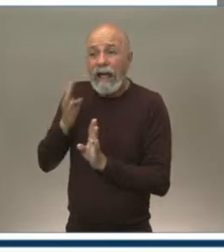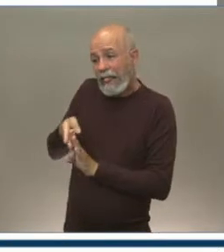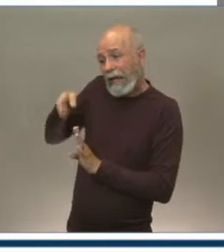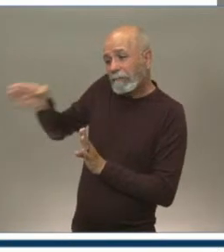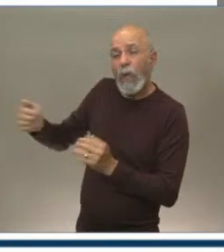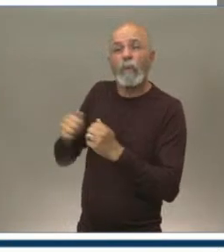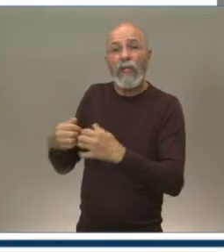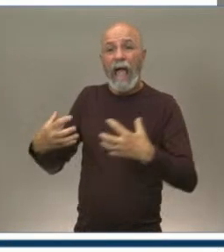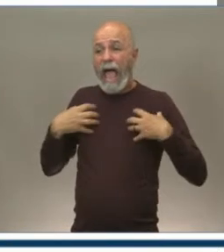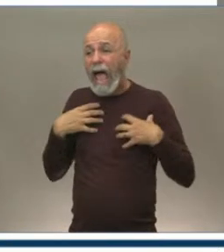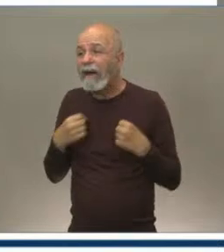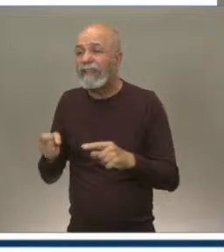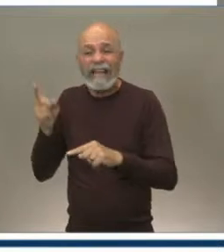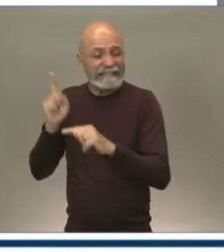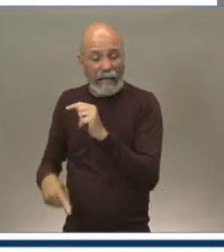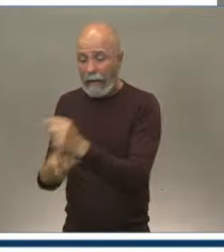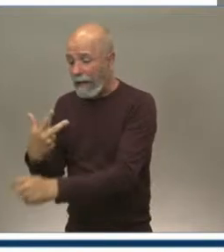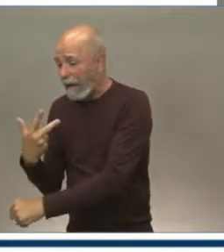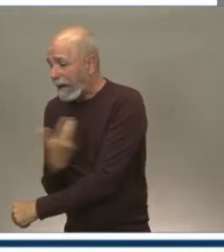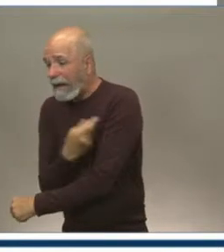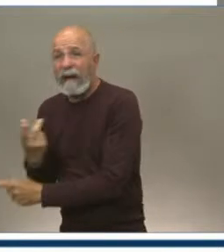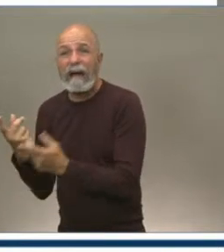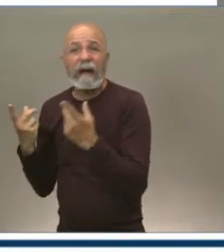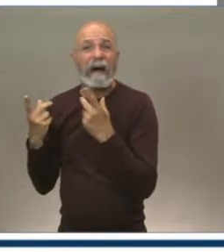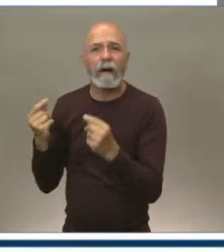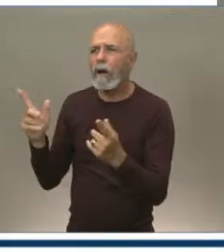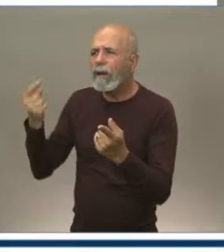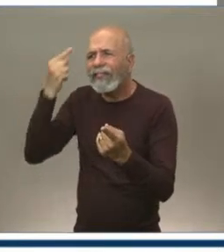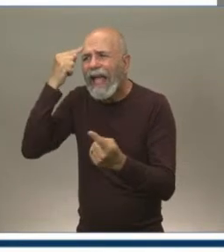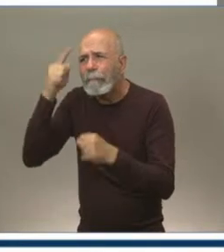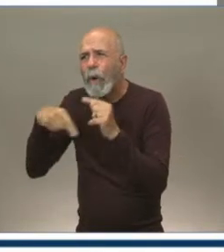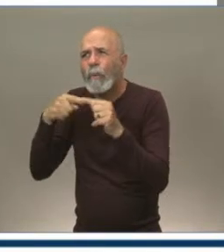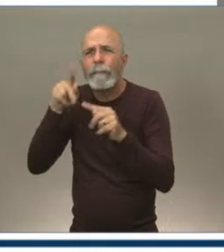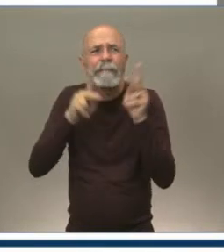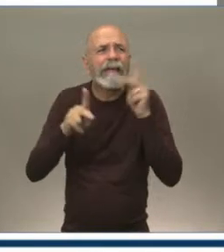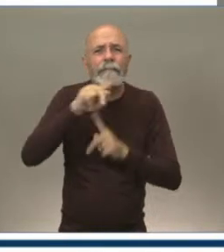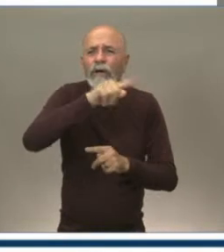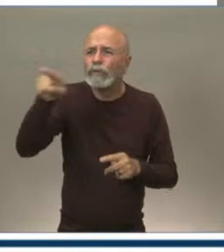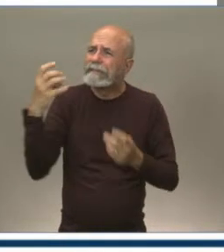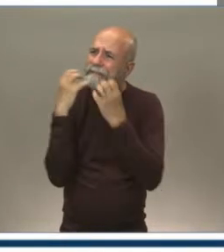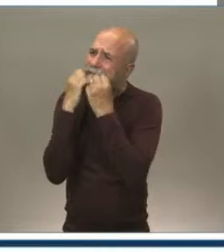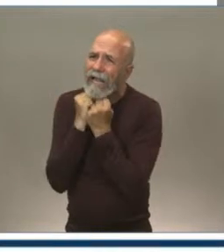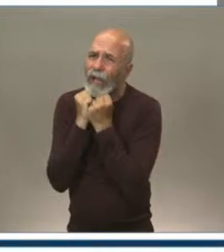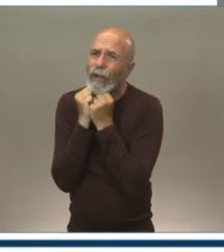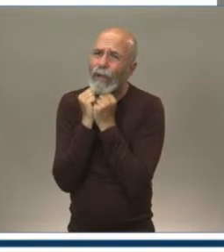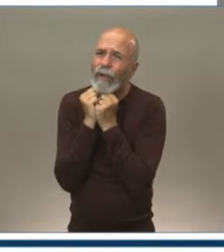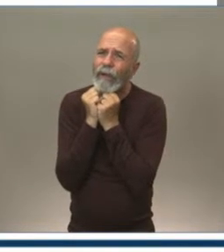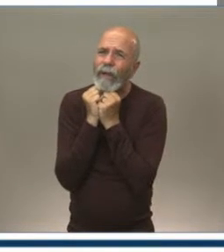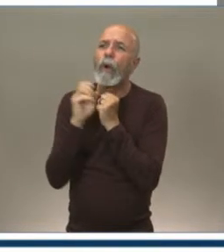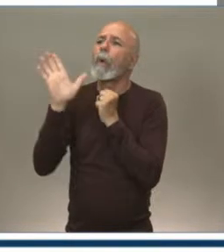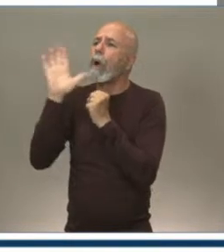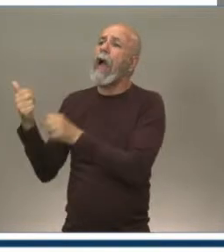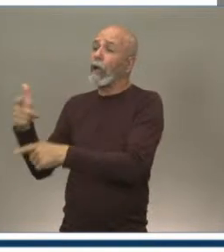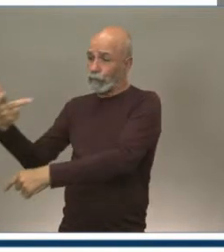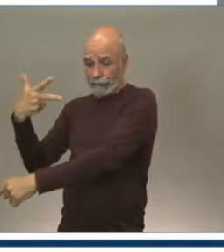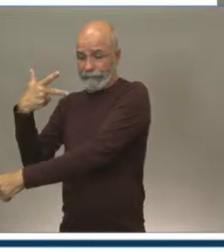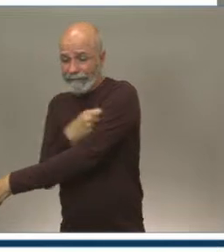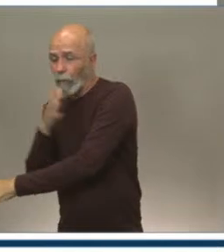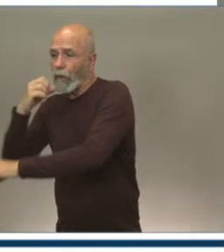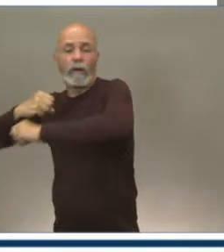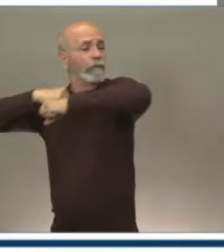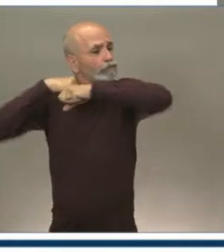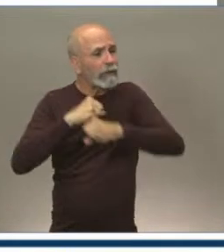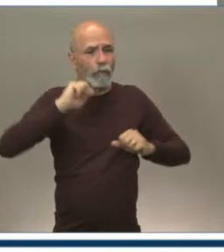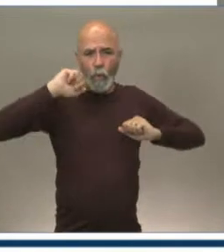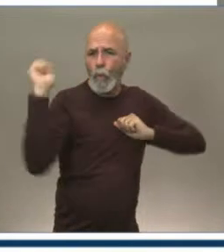be vaccinated. Getting vaccinated protects everyone around you. And think about all the things